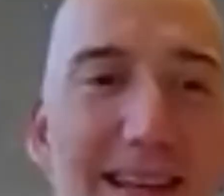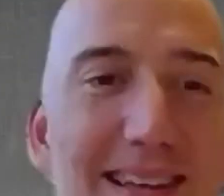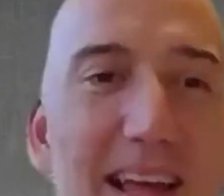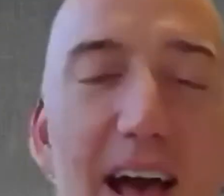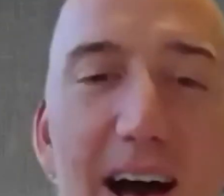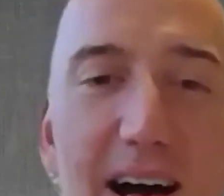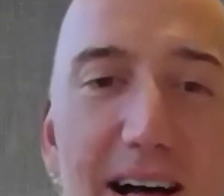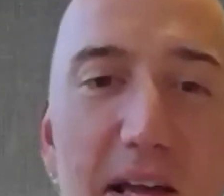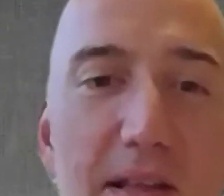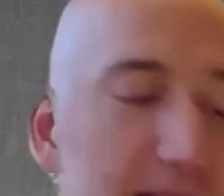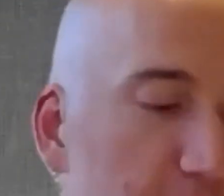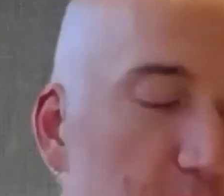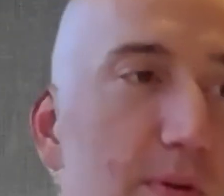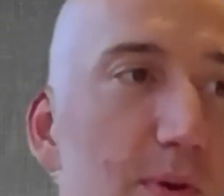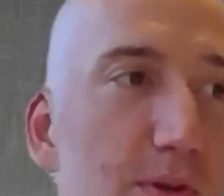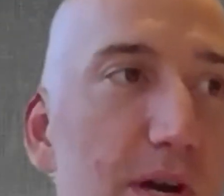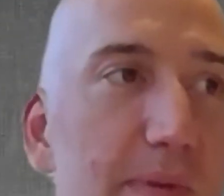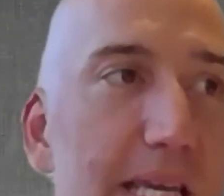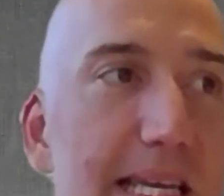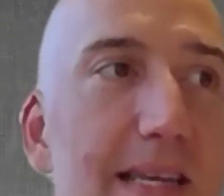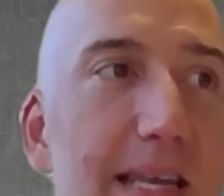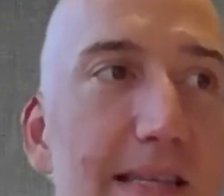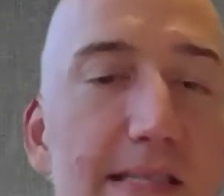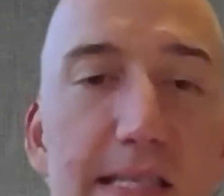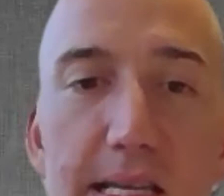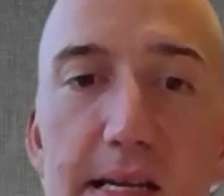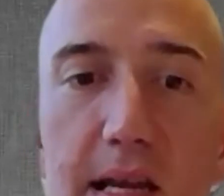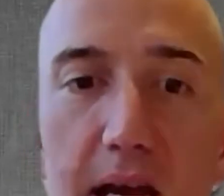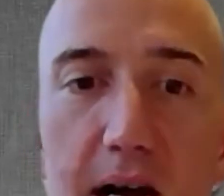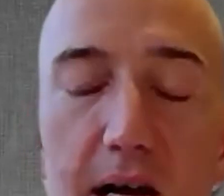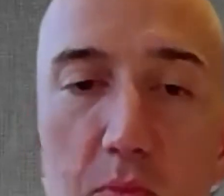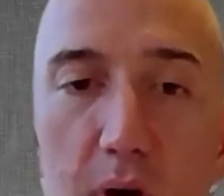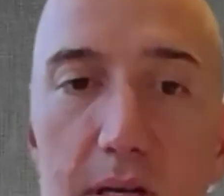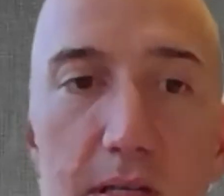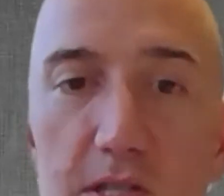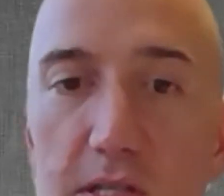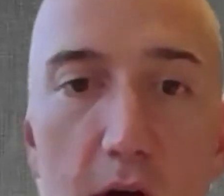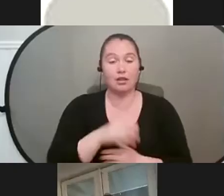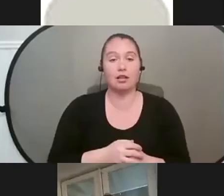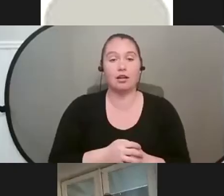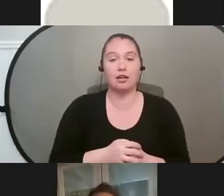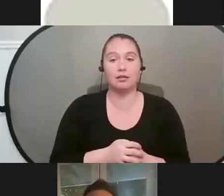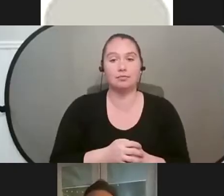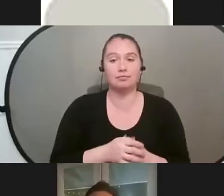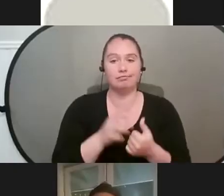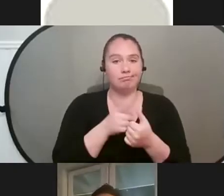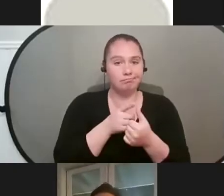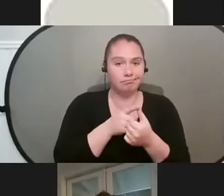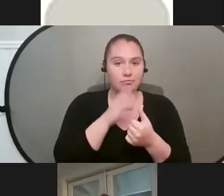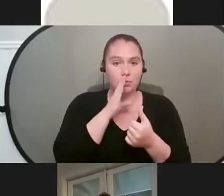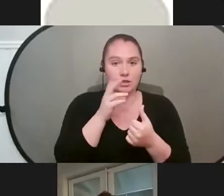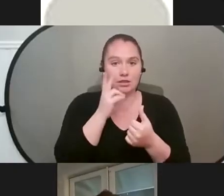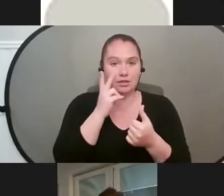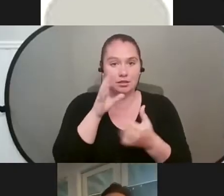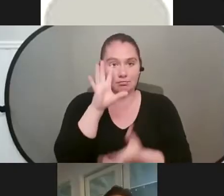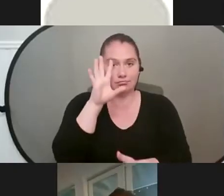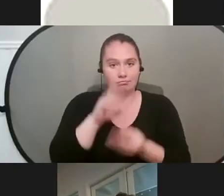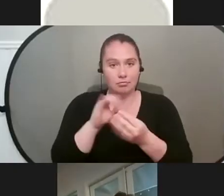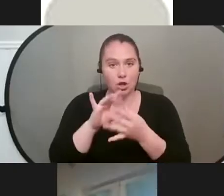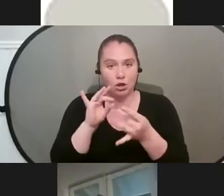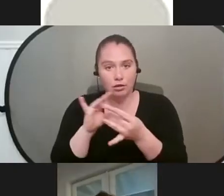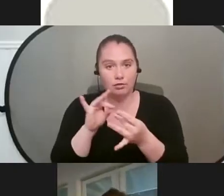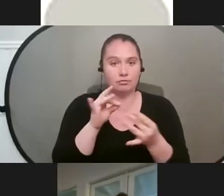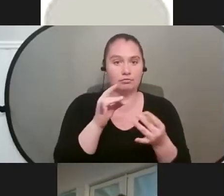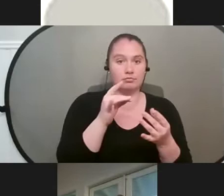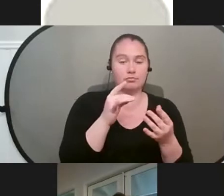All right. So we will jump in and see just overall open to the comments and questions that y'all have about